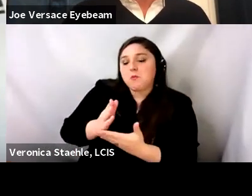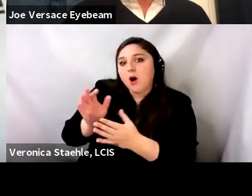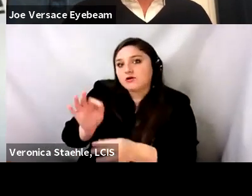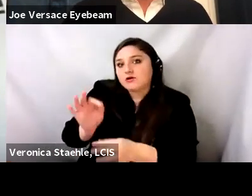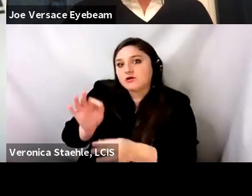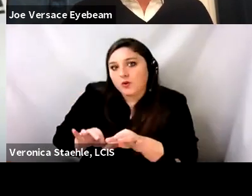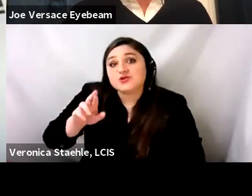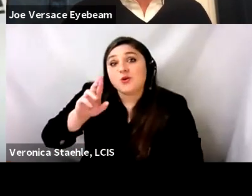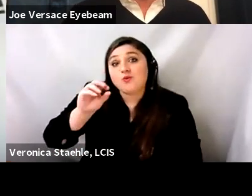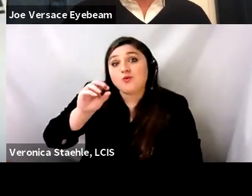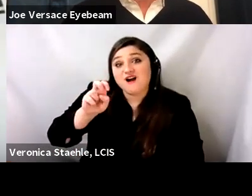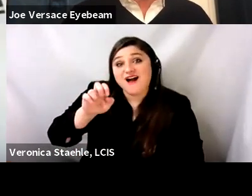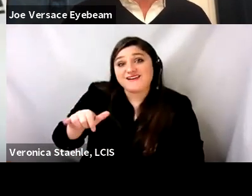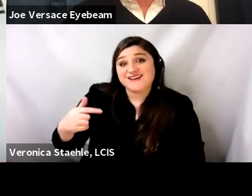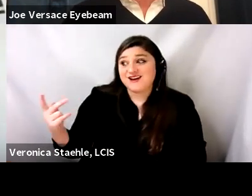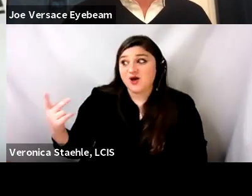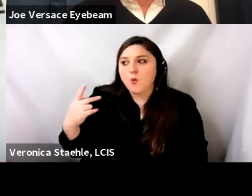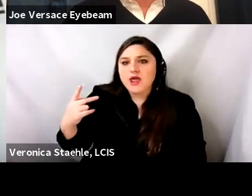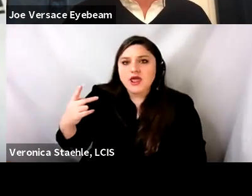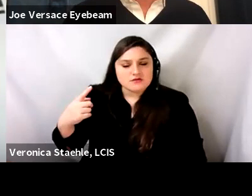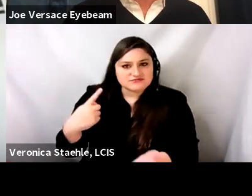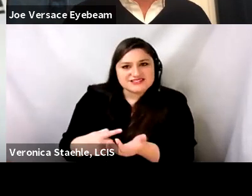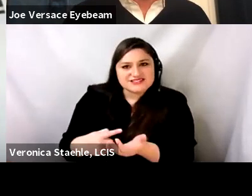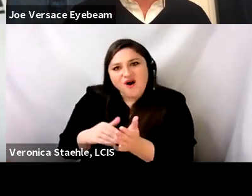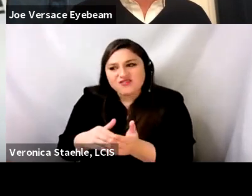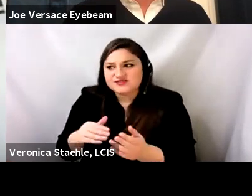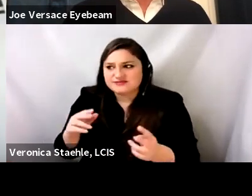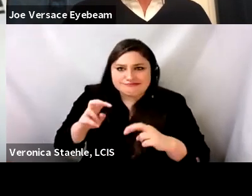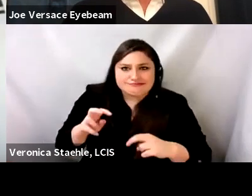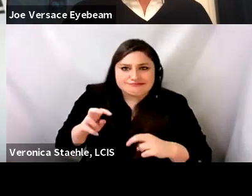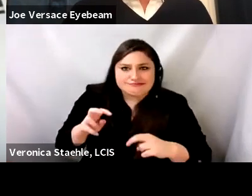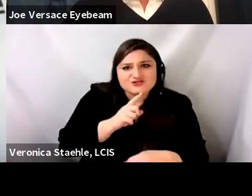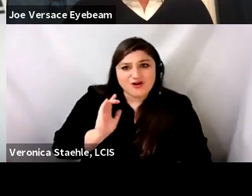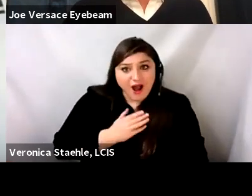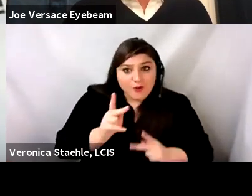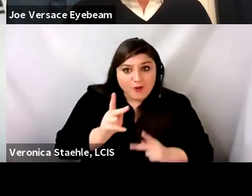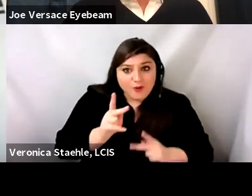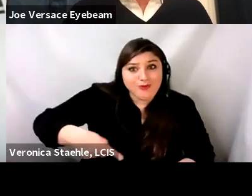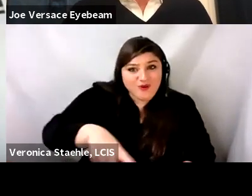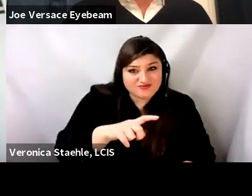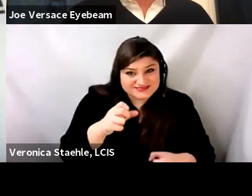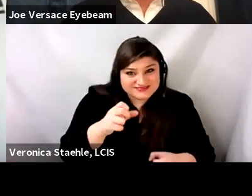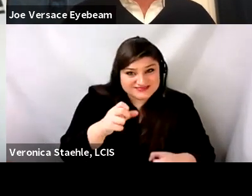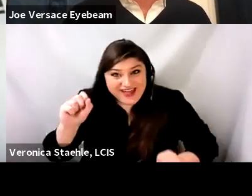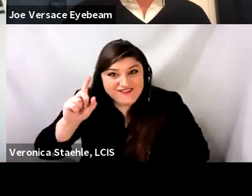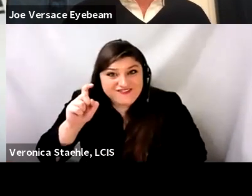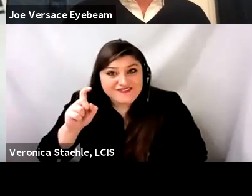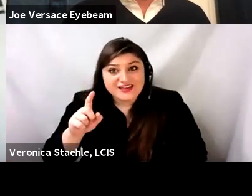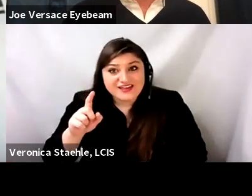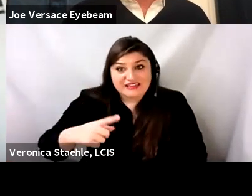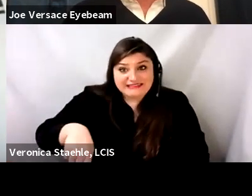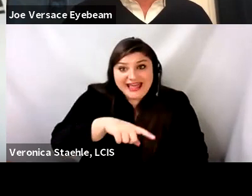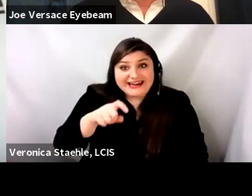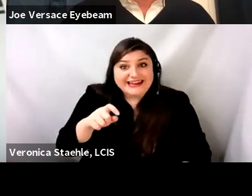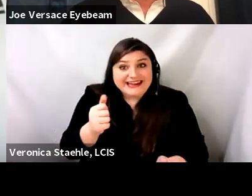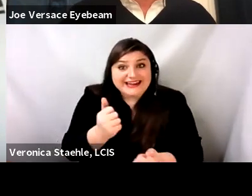were, are all of our folks safe? Do they have what they need? Are they, what's their individual experience